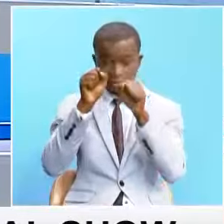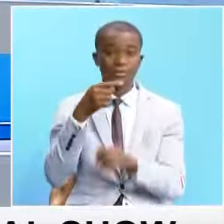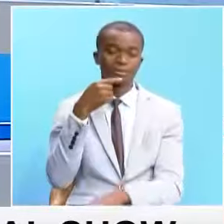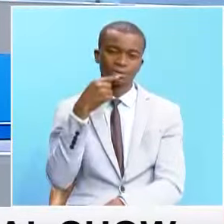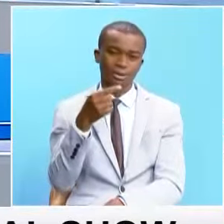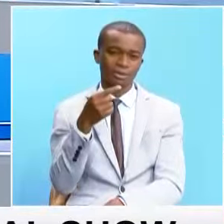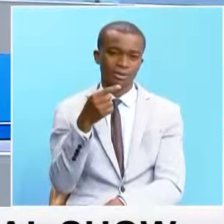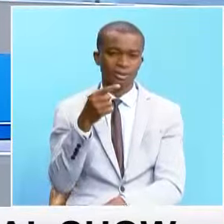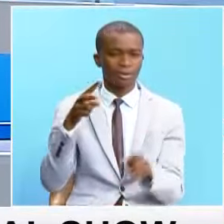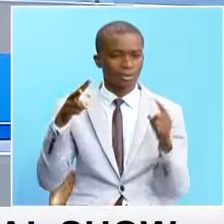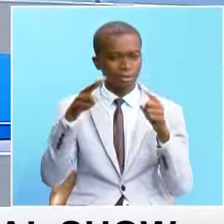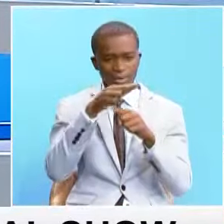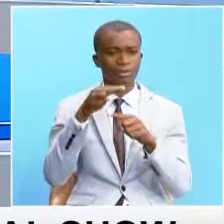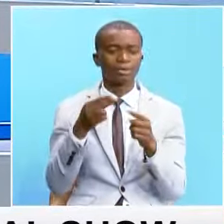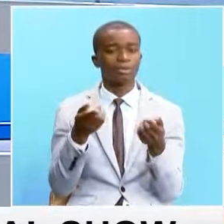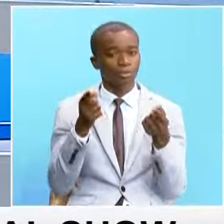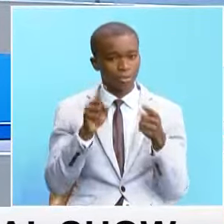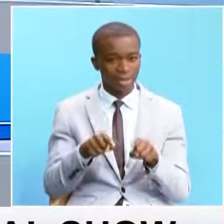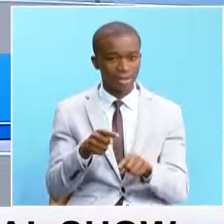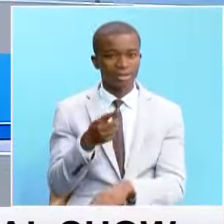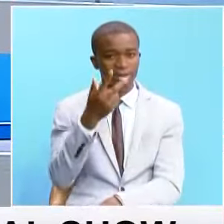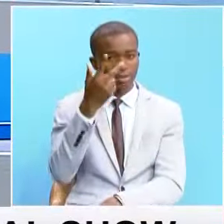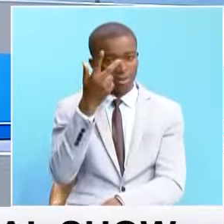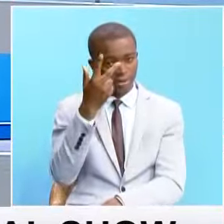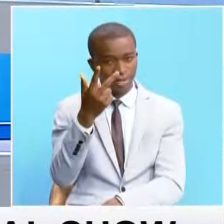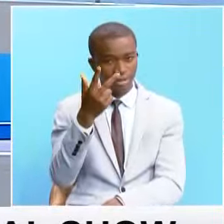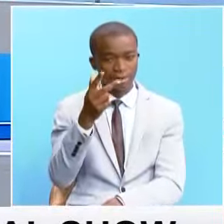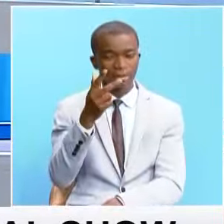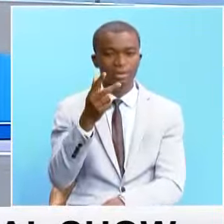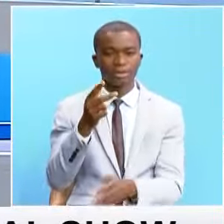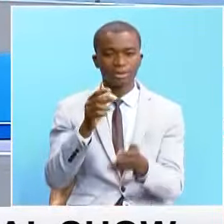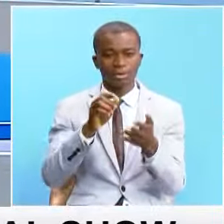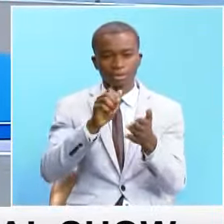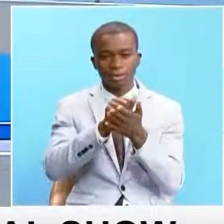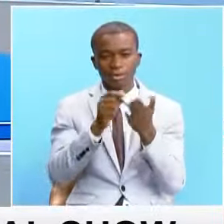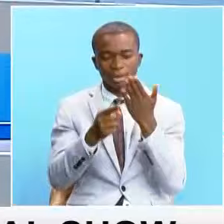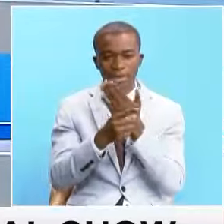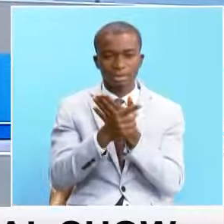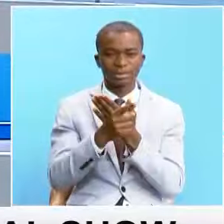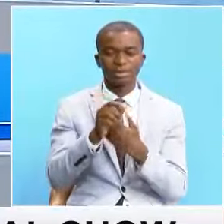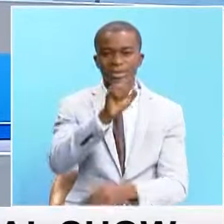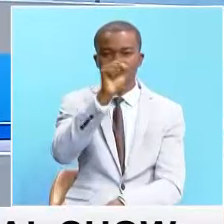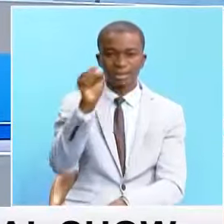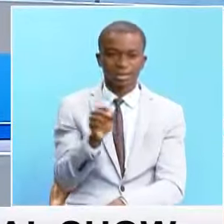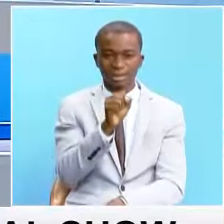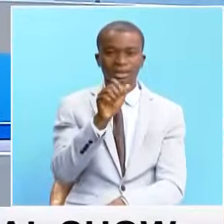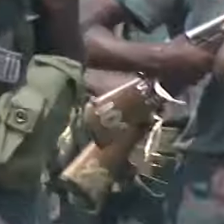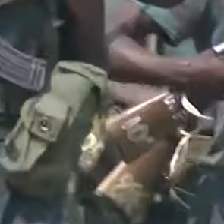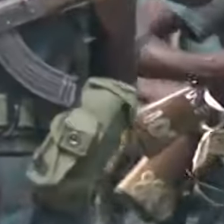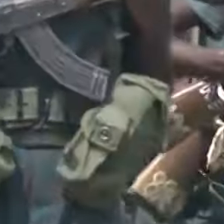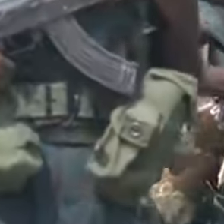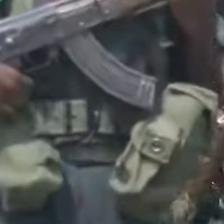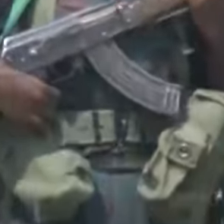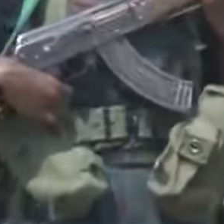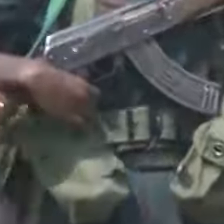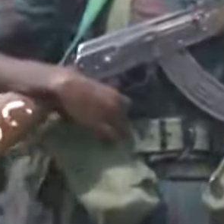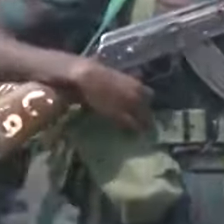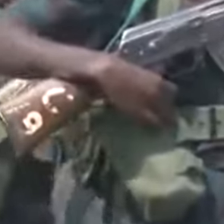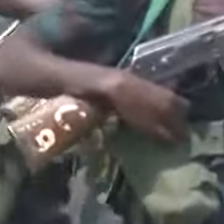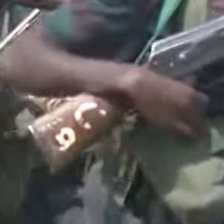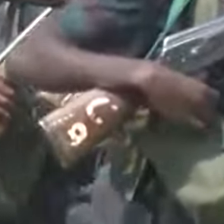will be held on Saturday, 3rd August 2024. Mona Chibende has more in this report. Over